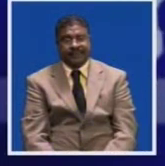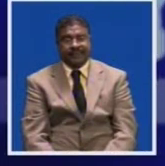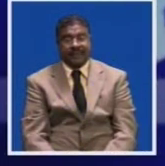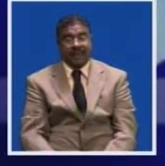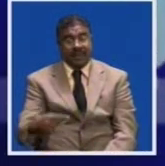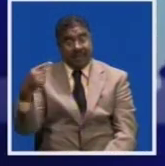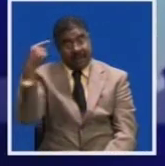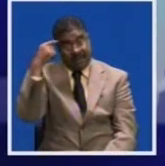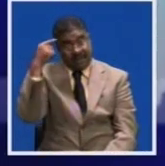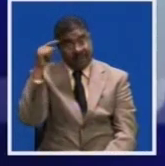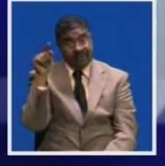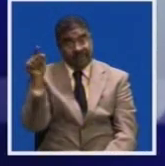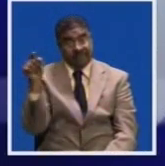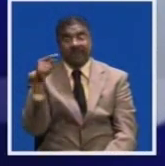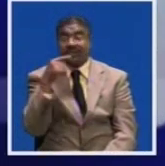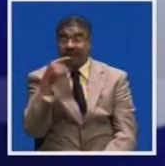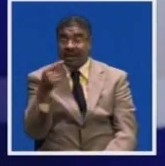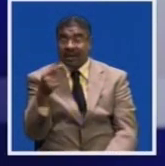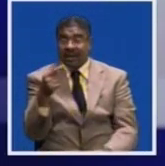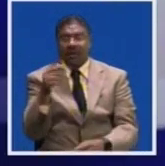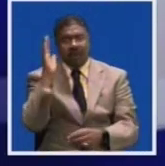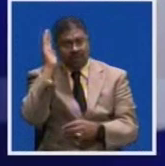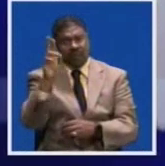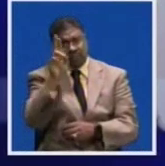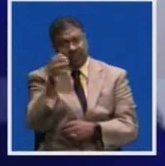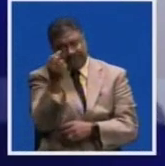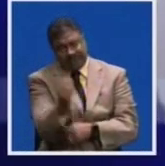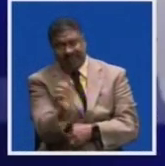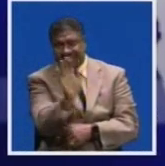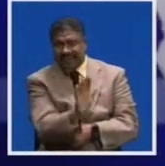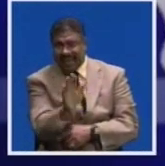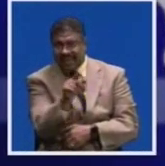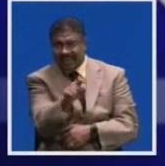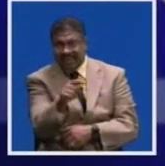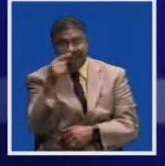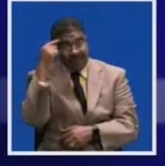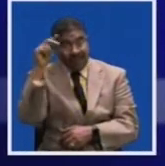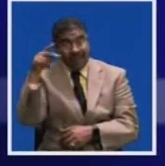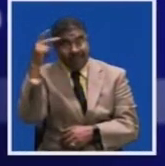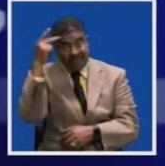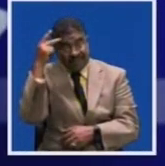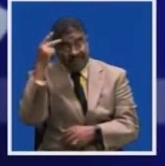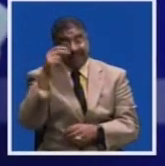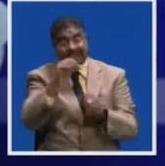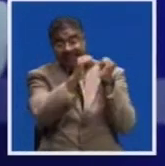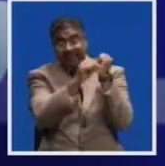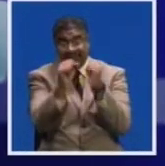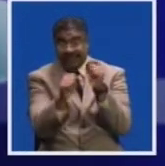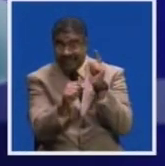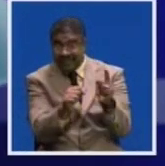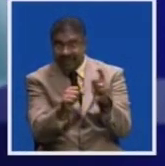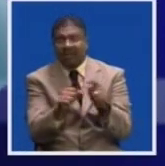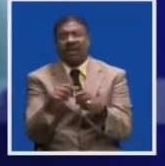And government says it will use the SADC organ troika on politics, defense and security regarding the attacks